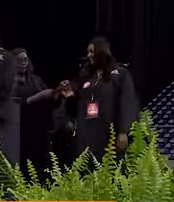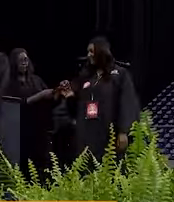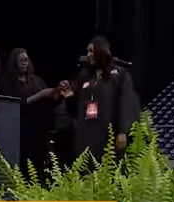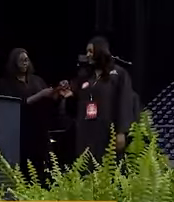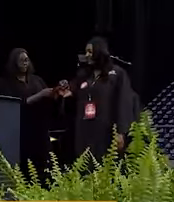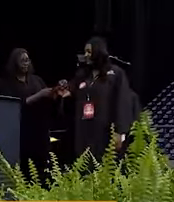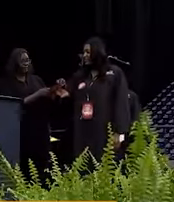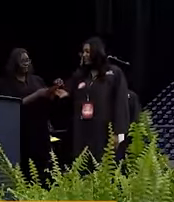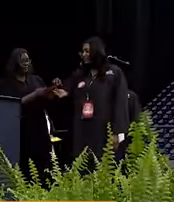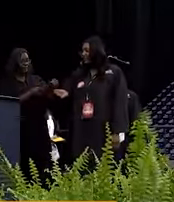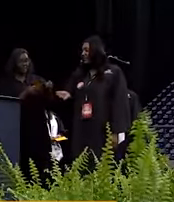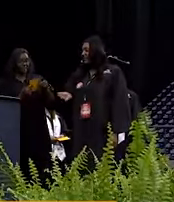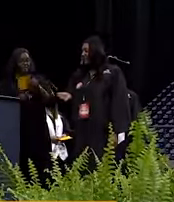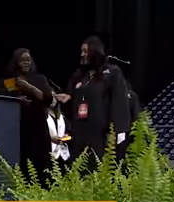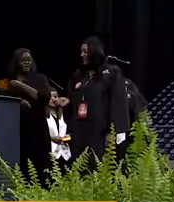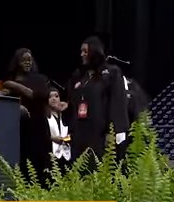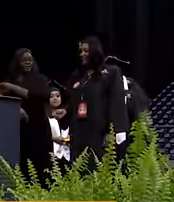Michael Thigpen.